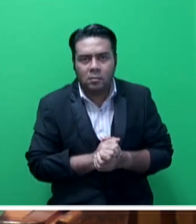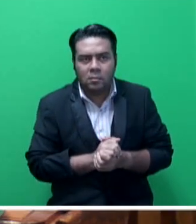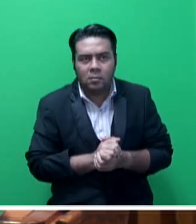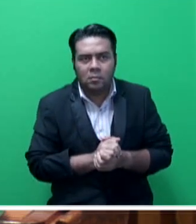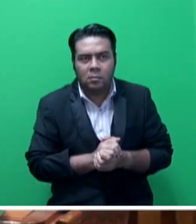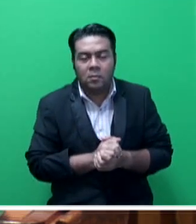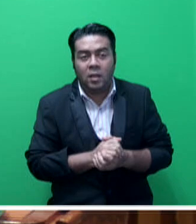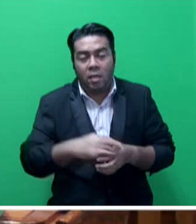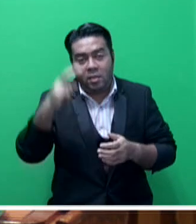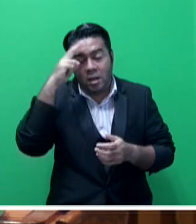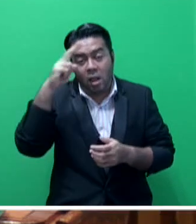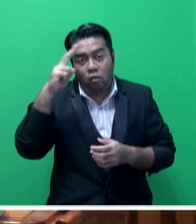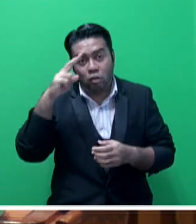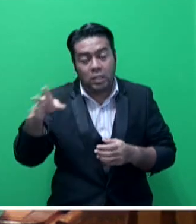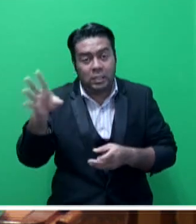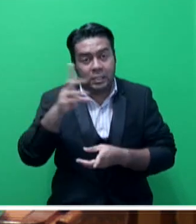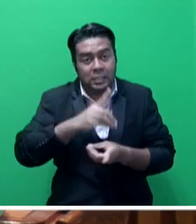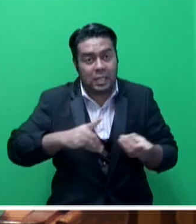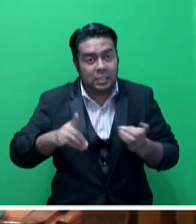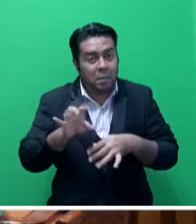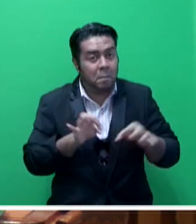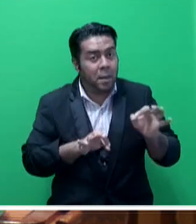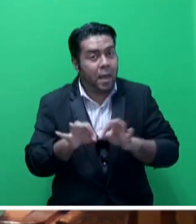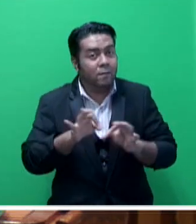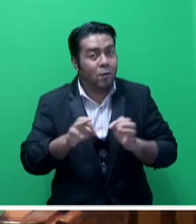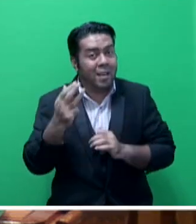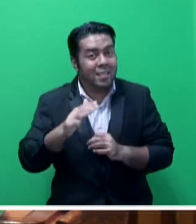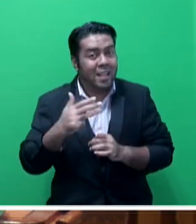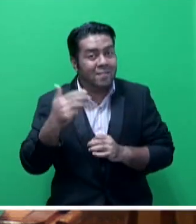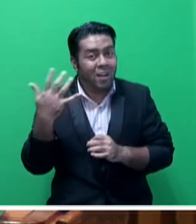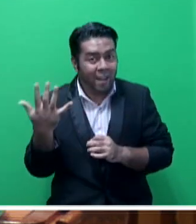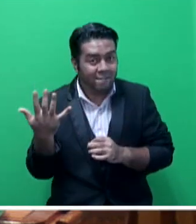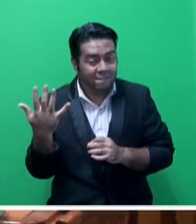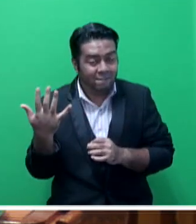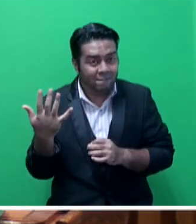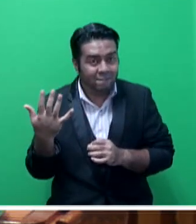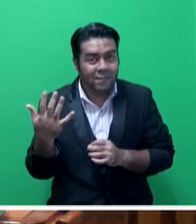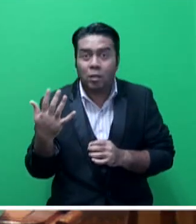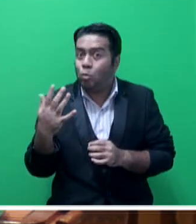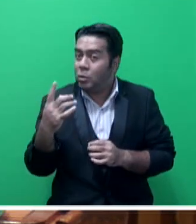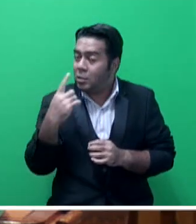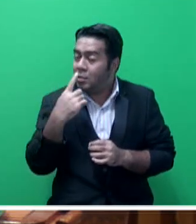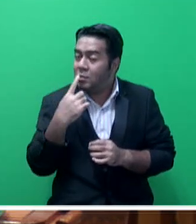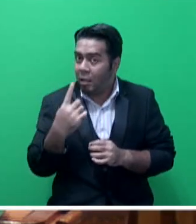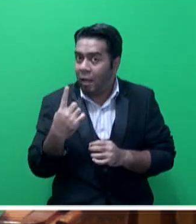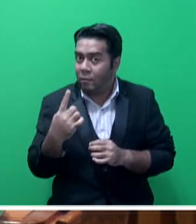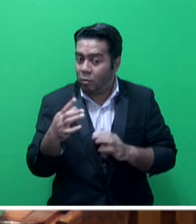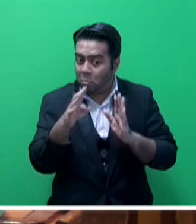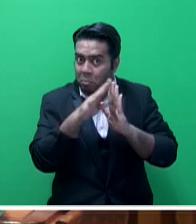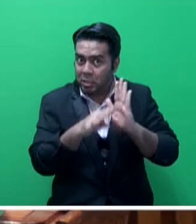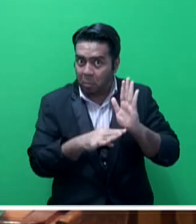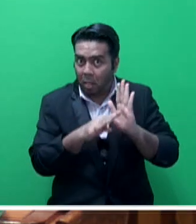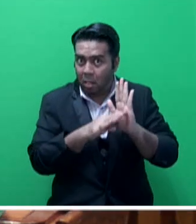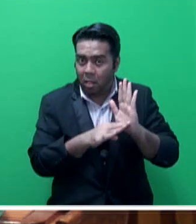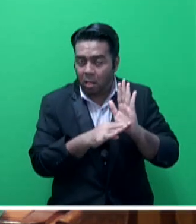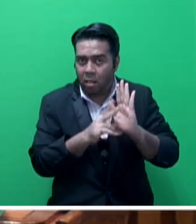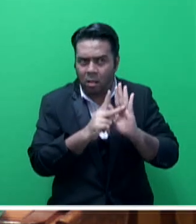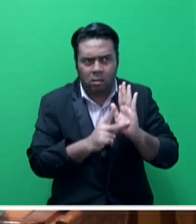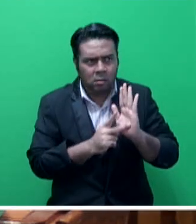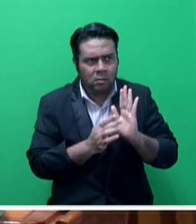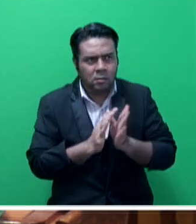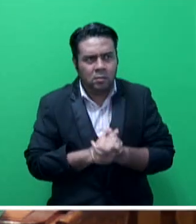National Disaster Management Plan of 1995, setting the principles particularly on the